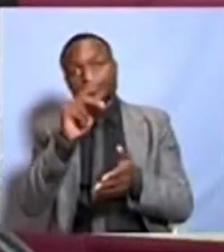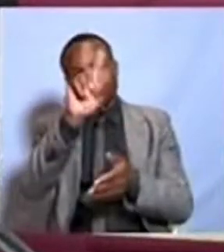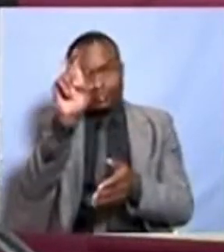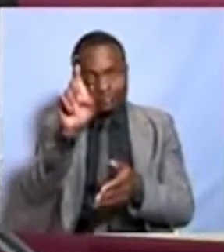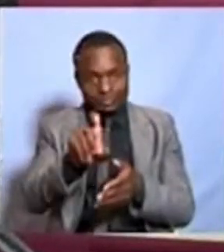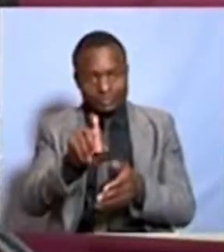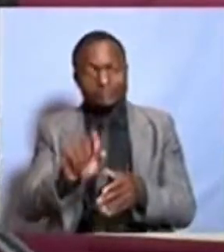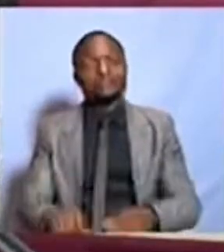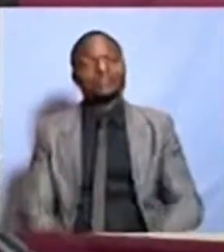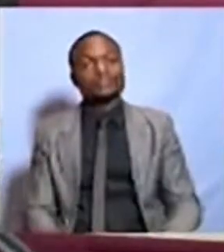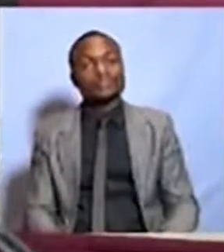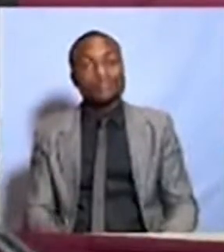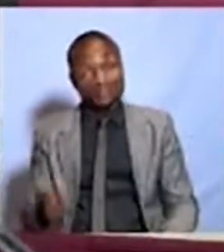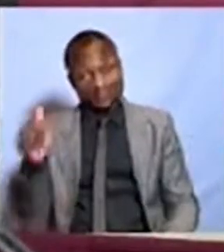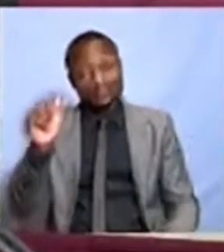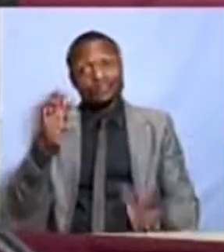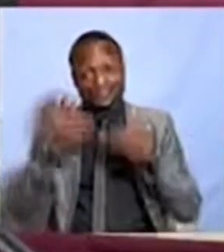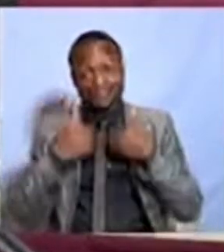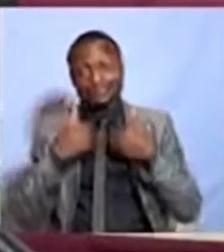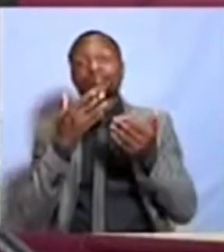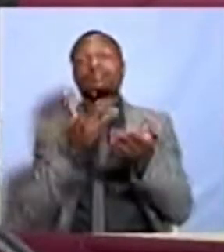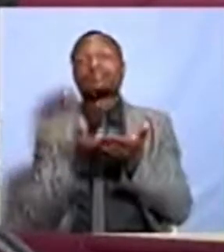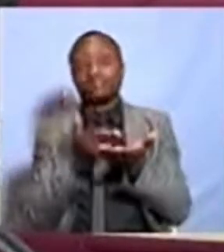questions. So I have with me here